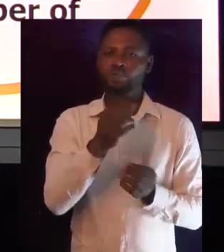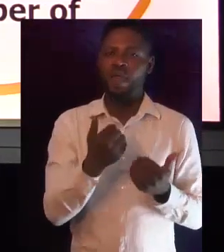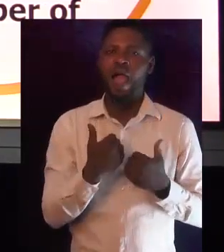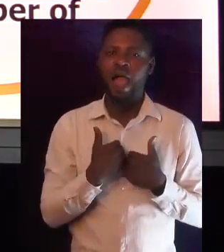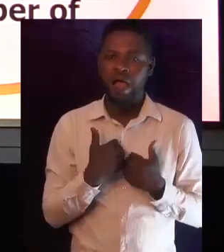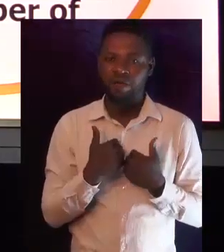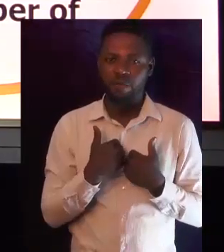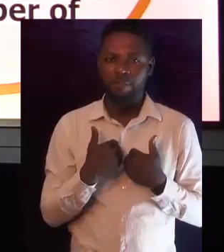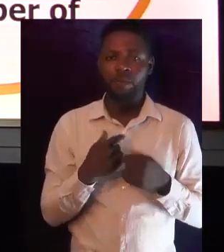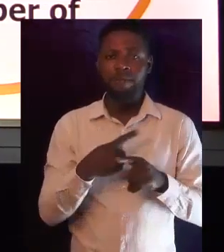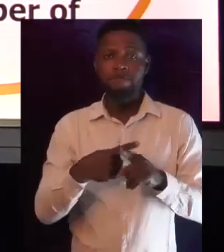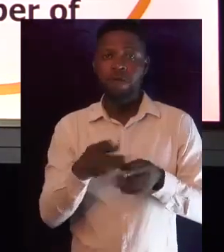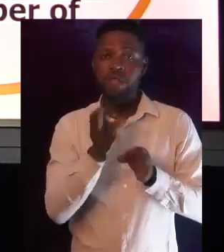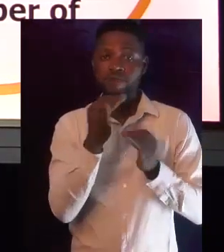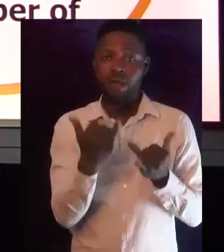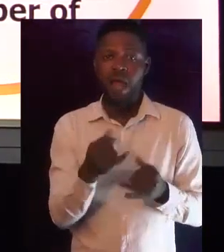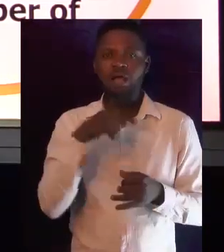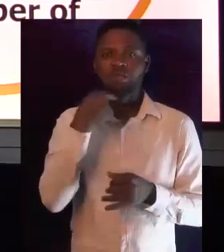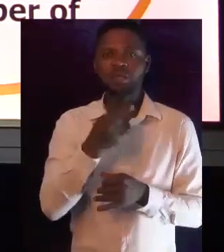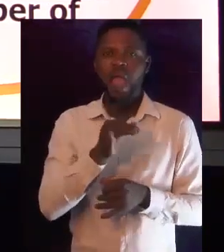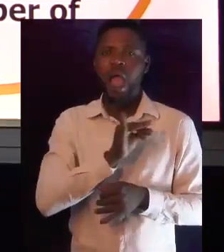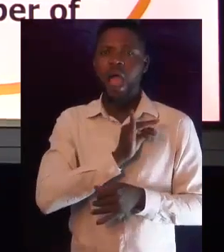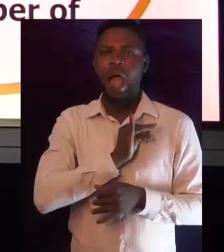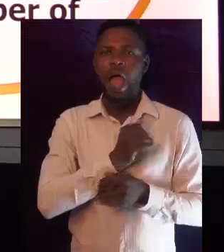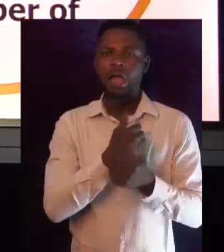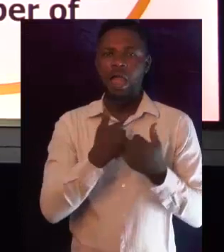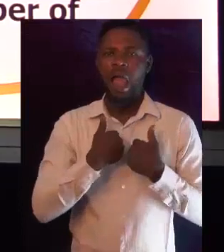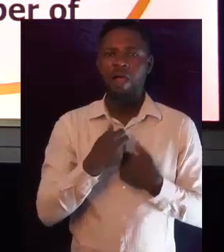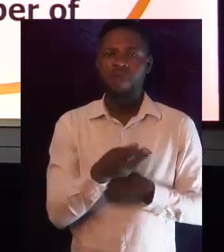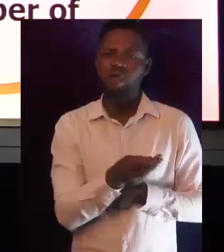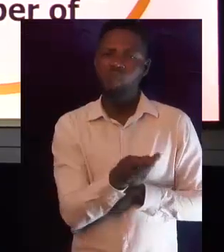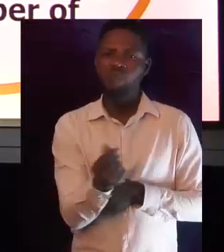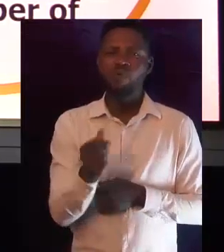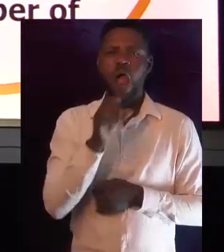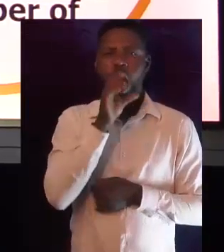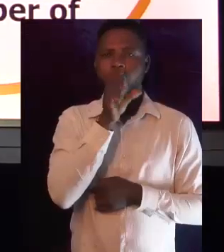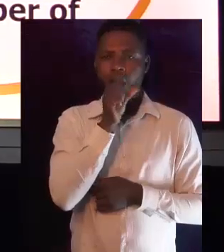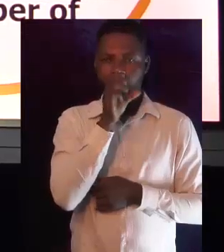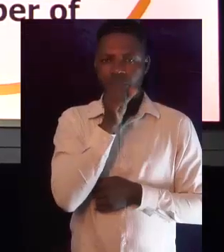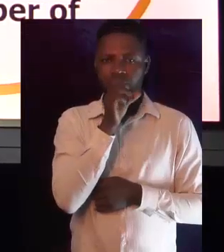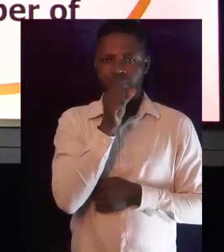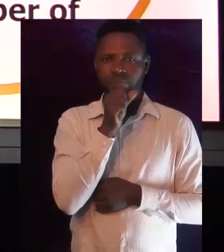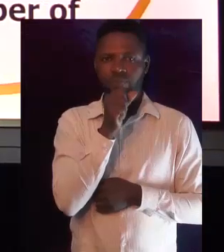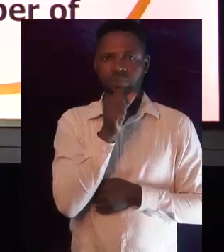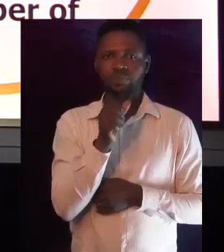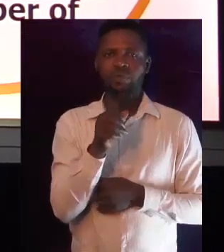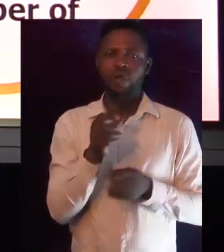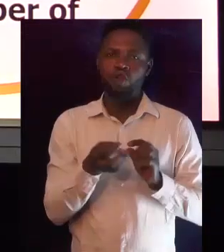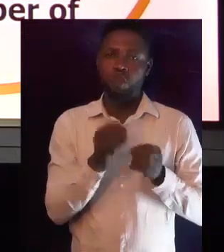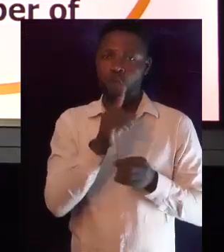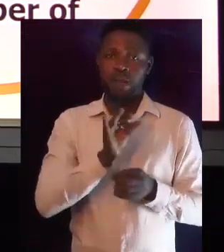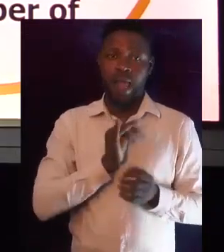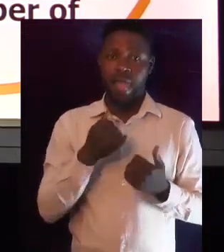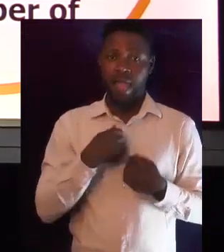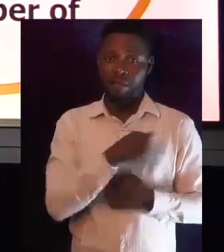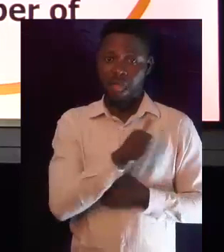you have. But if you now say, I have few oranges, the first one is, I have